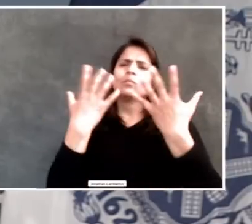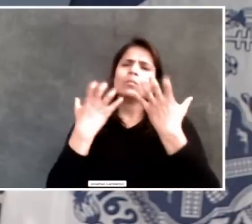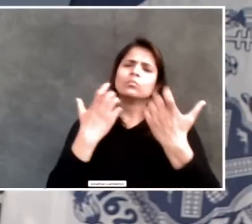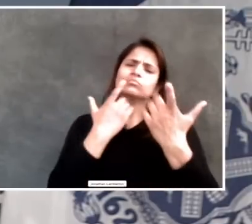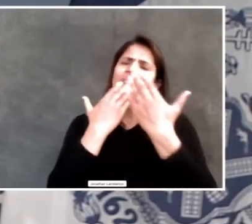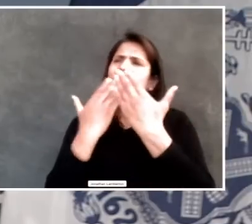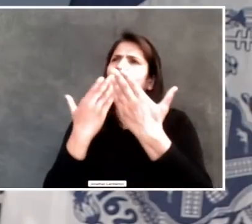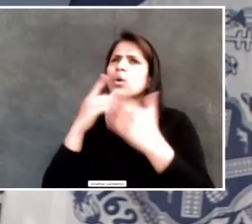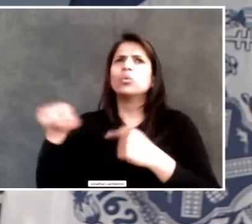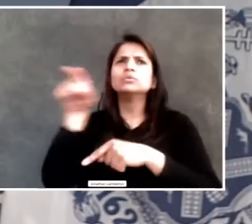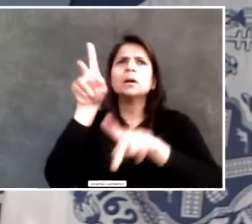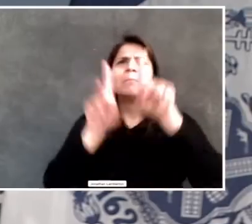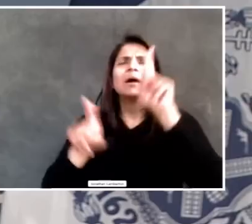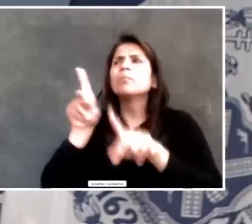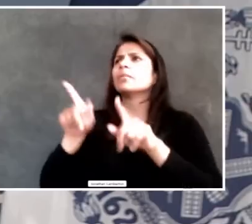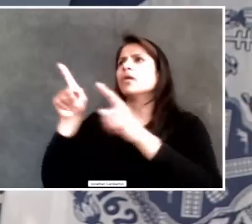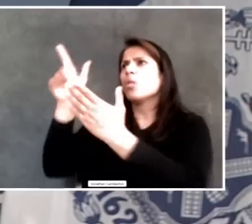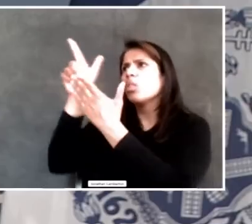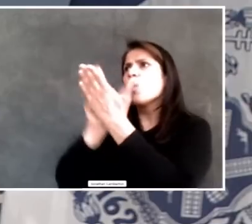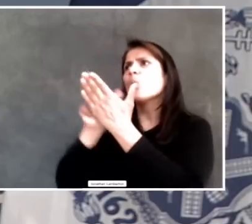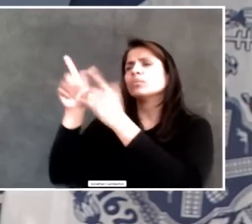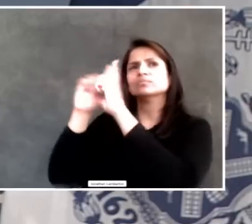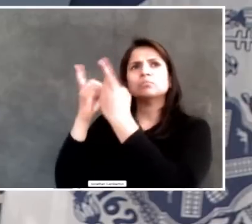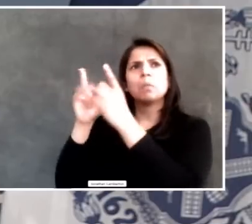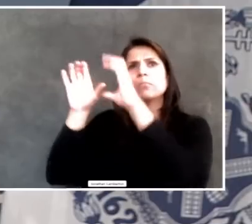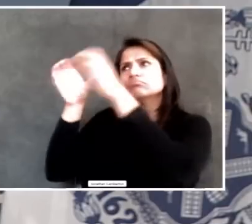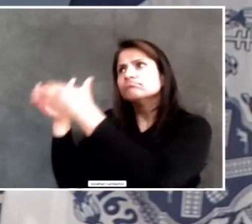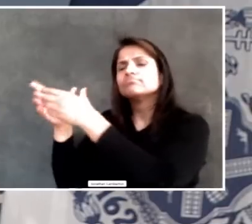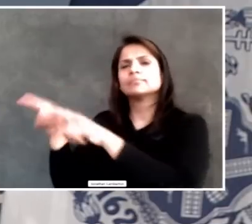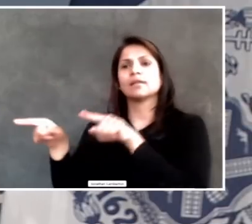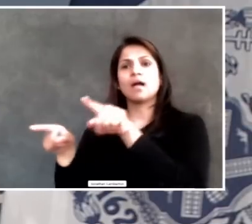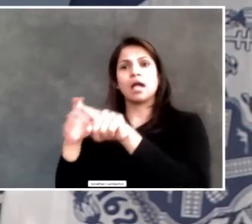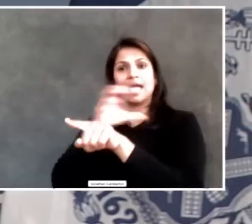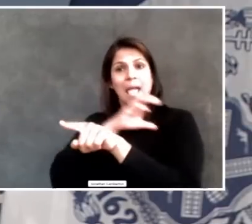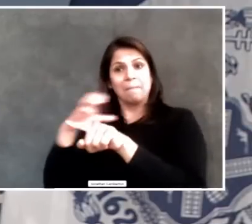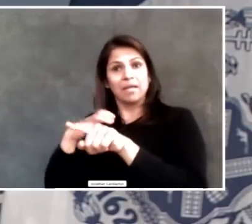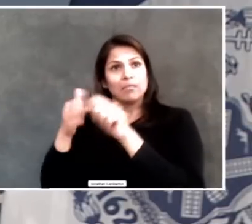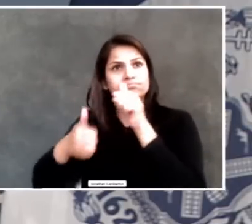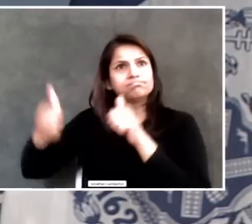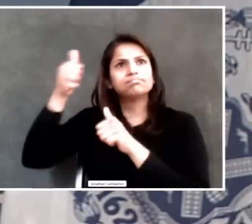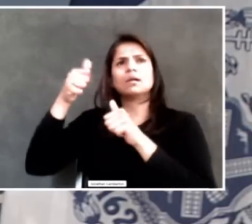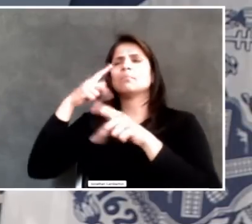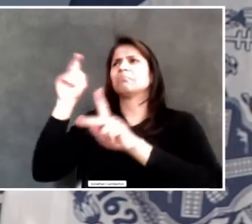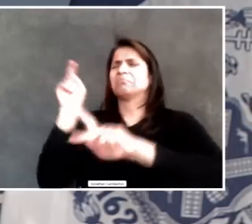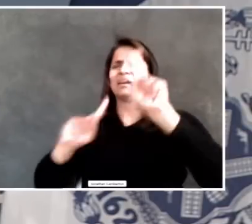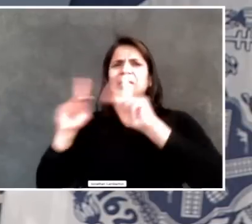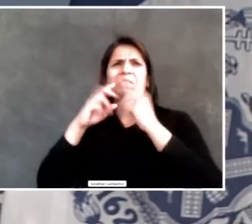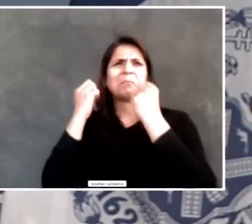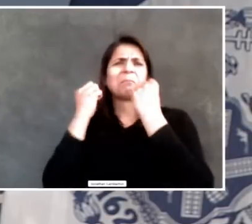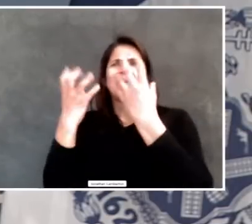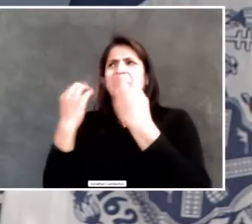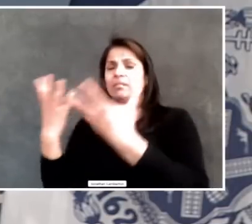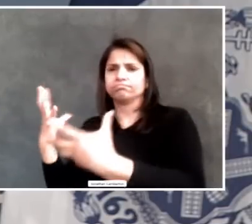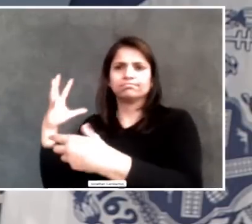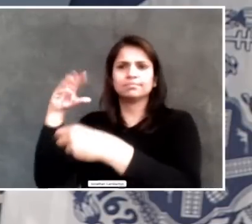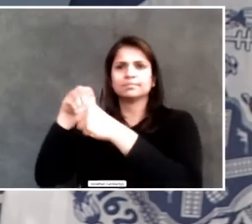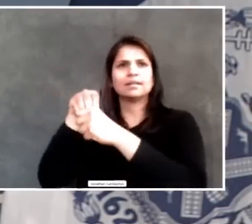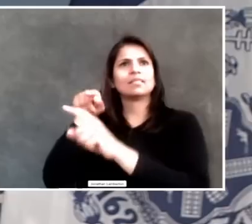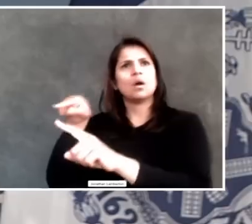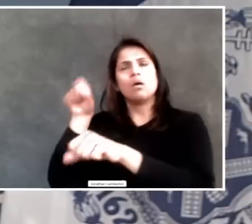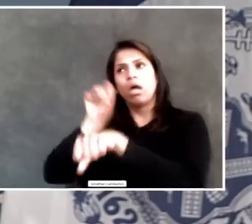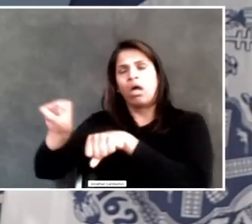that work. They completed that work days ago. We can get you the specific numbers on that. Now to the question